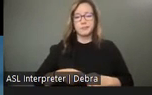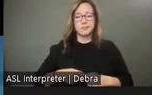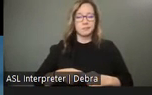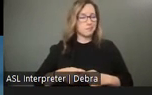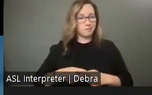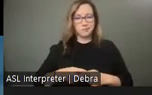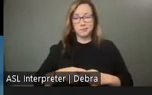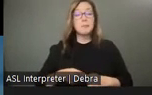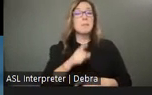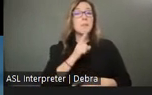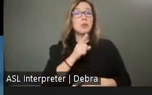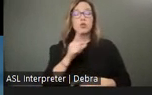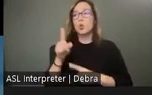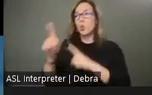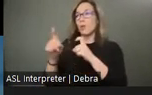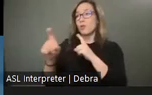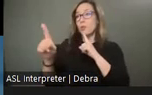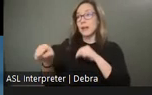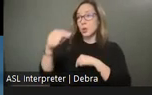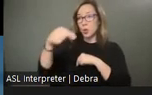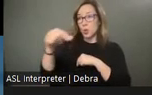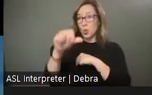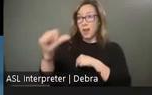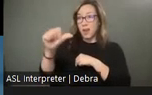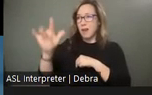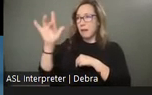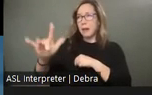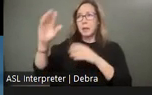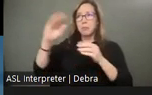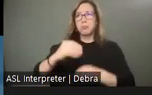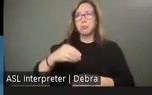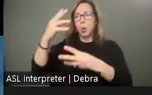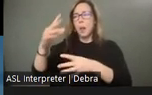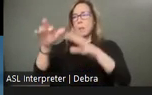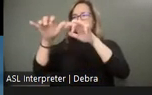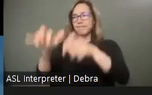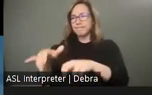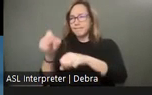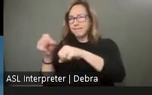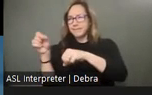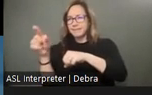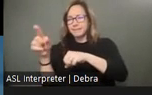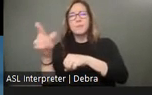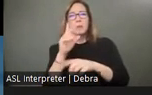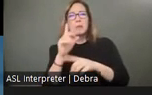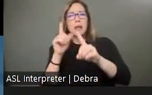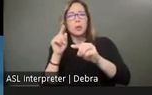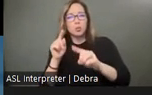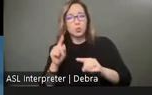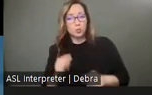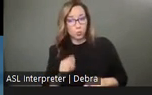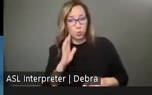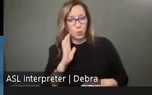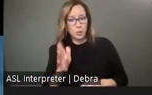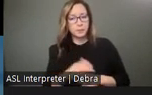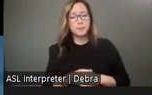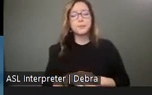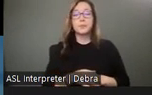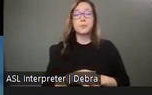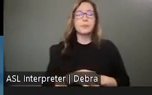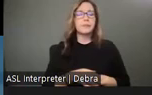Please use the question and answer box to submit additional questions for the facilitated question and answer portion of the webinar. If